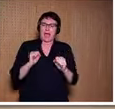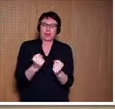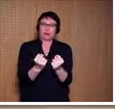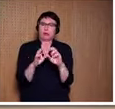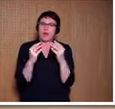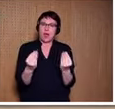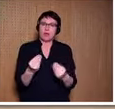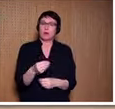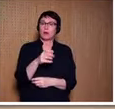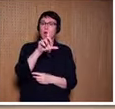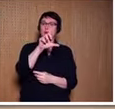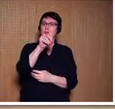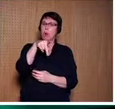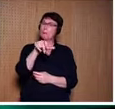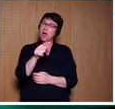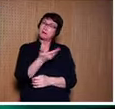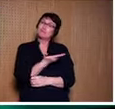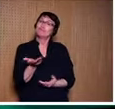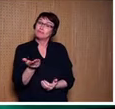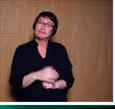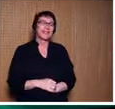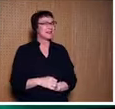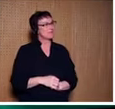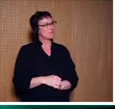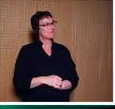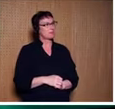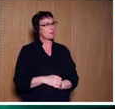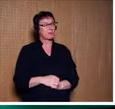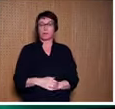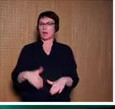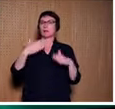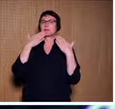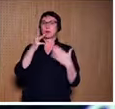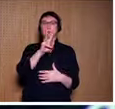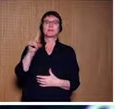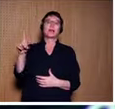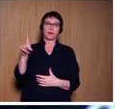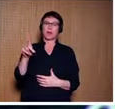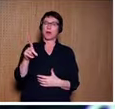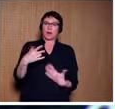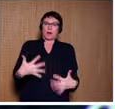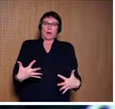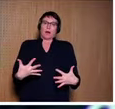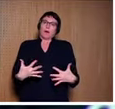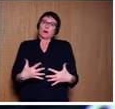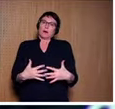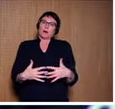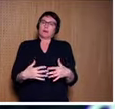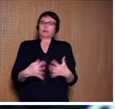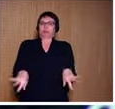Over to you. Thank you very much, Joni. And thank you to Women Deliver for this very, very important